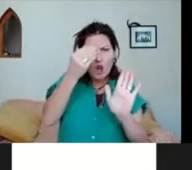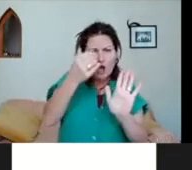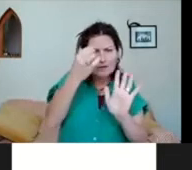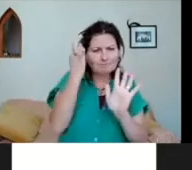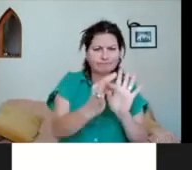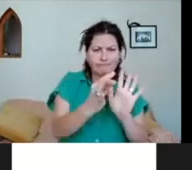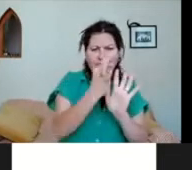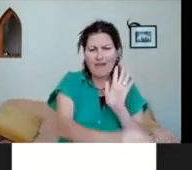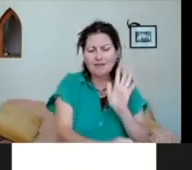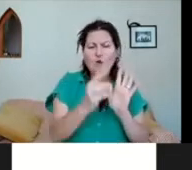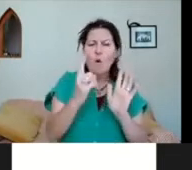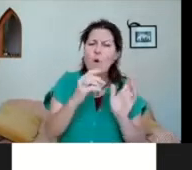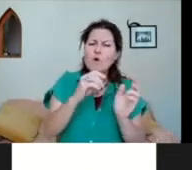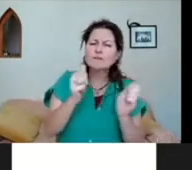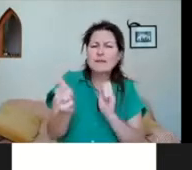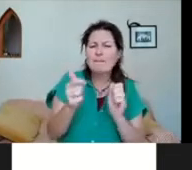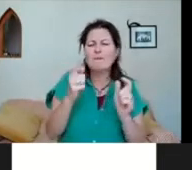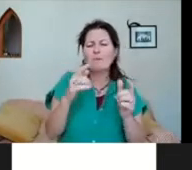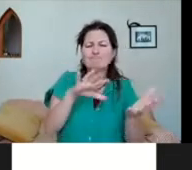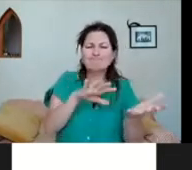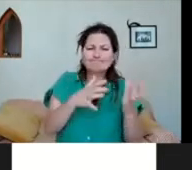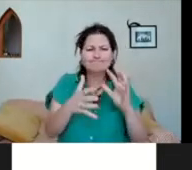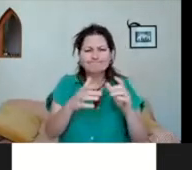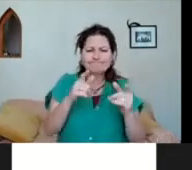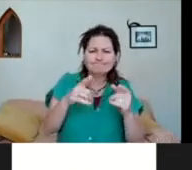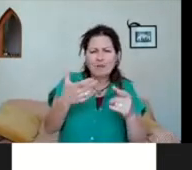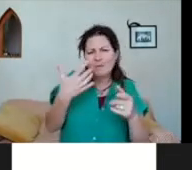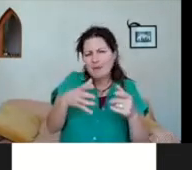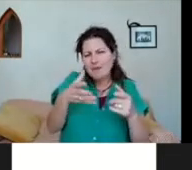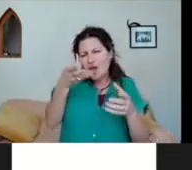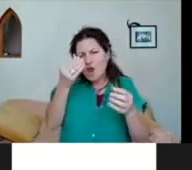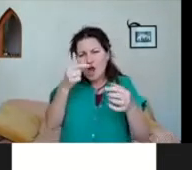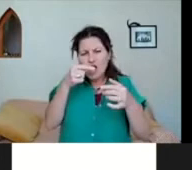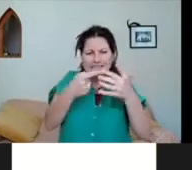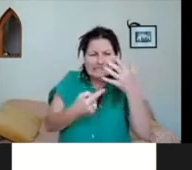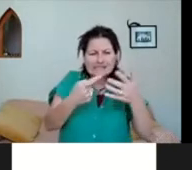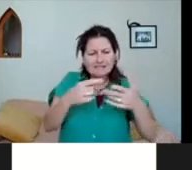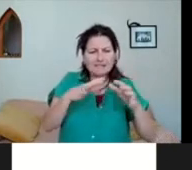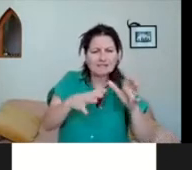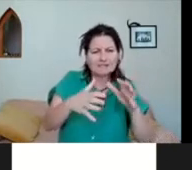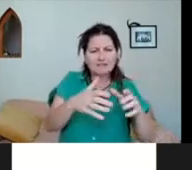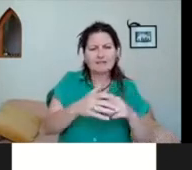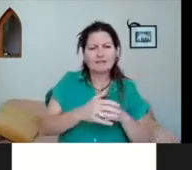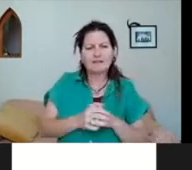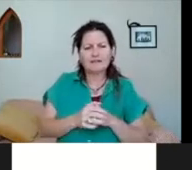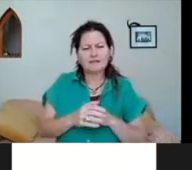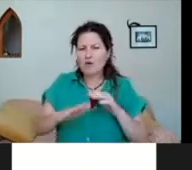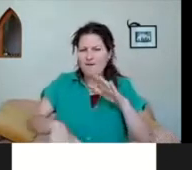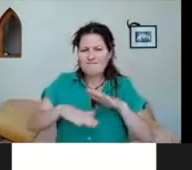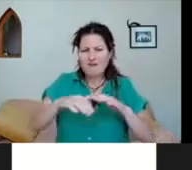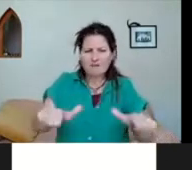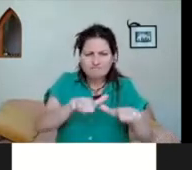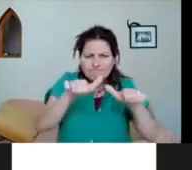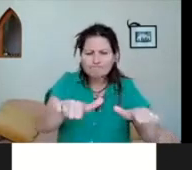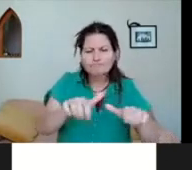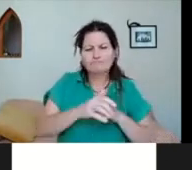presentation and having that discussion of the level of presentation, because obviously we are looking at commissioning, you know, a minimum